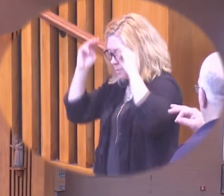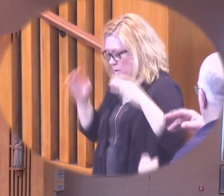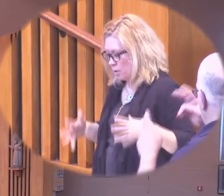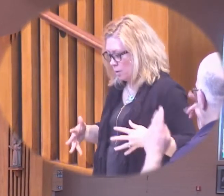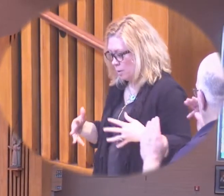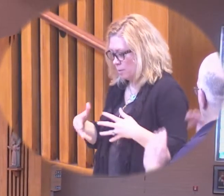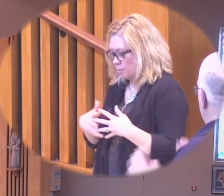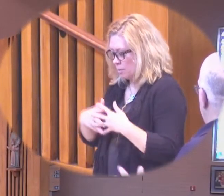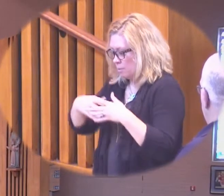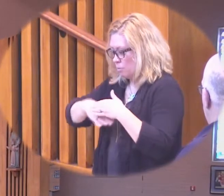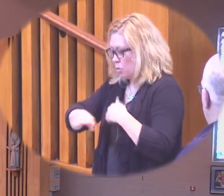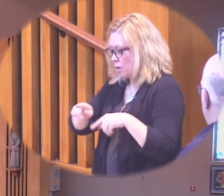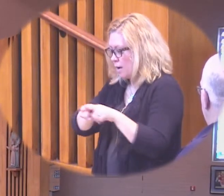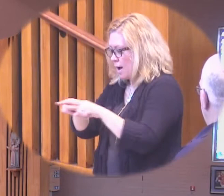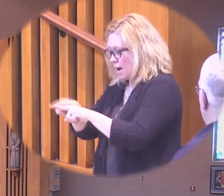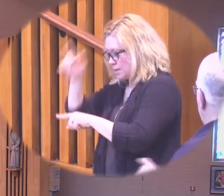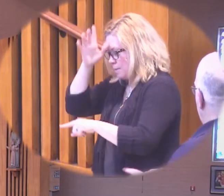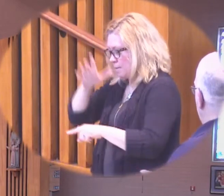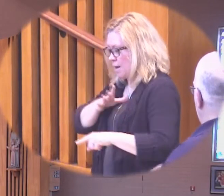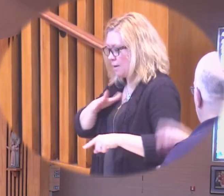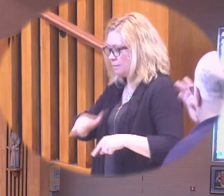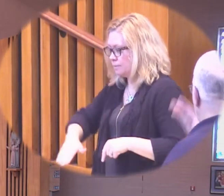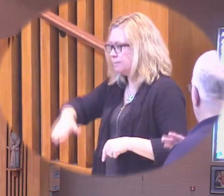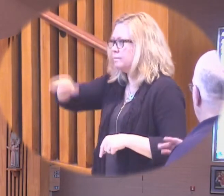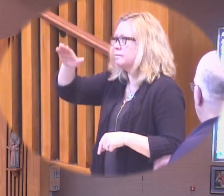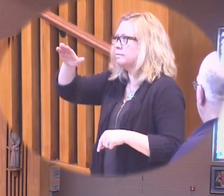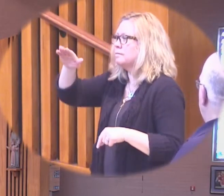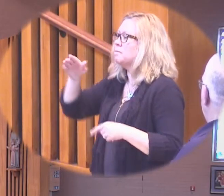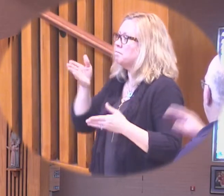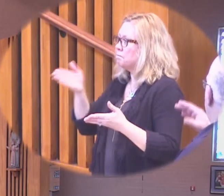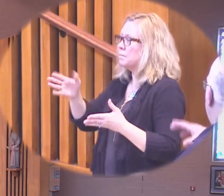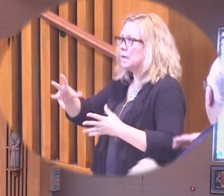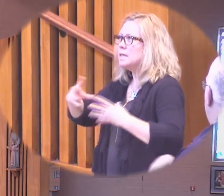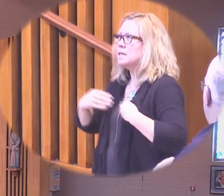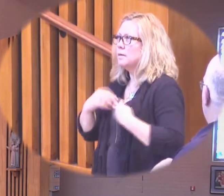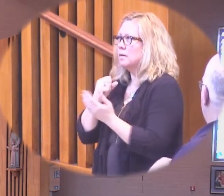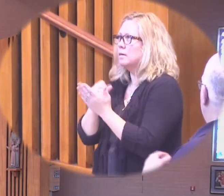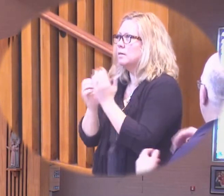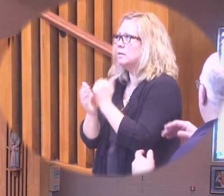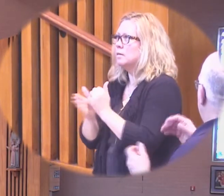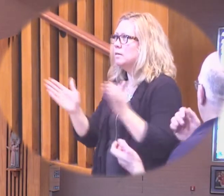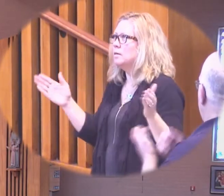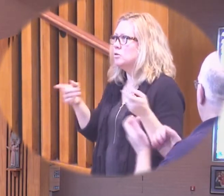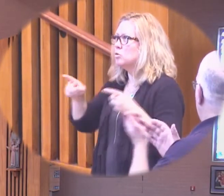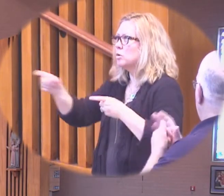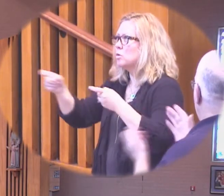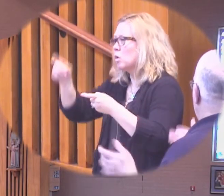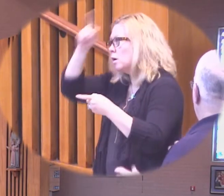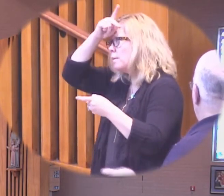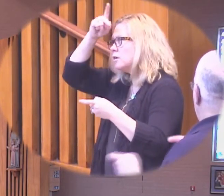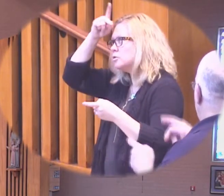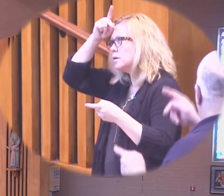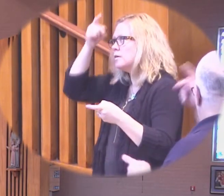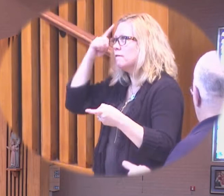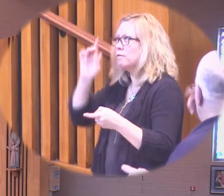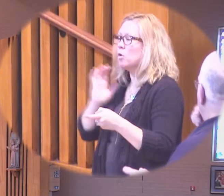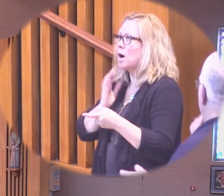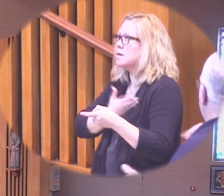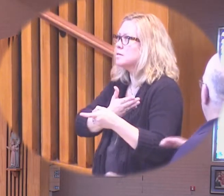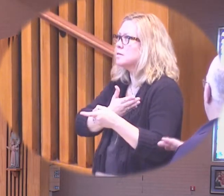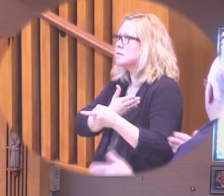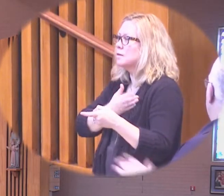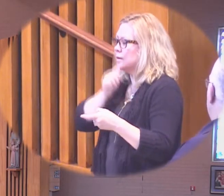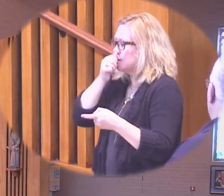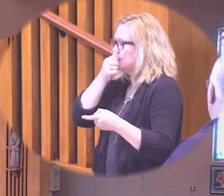Virgin Mary and became man. For our sake he was crucified under Pontius Pilate. He suffered death and